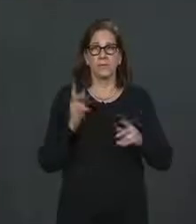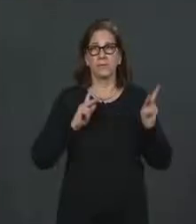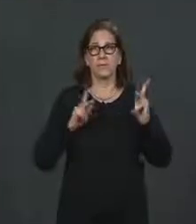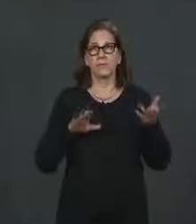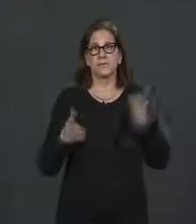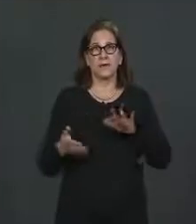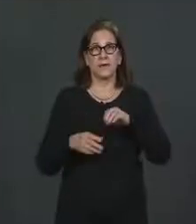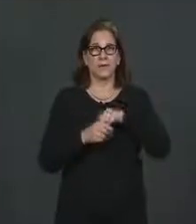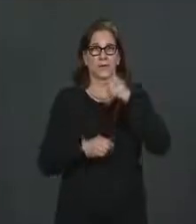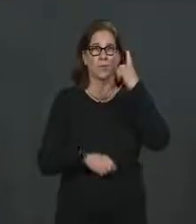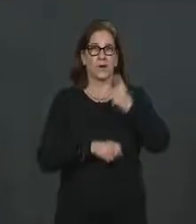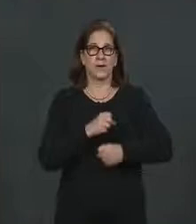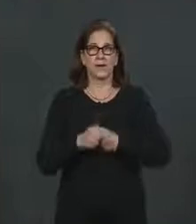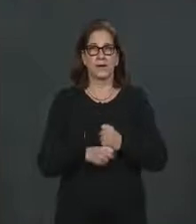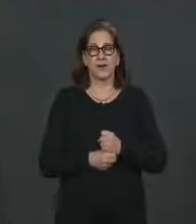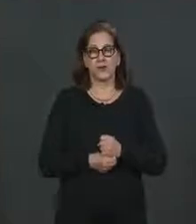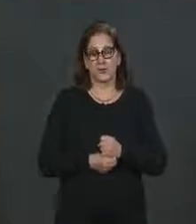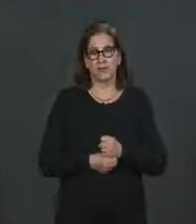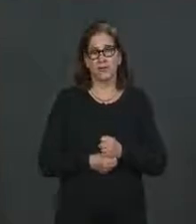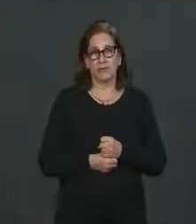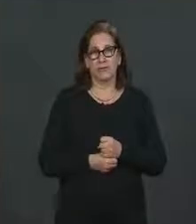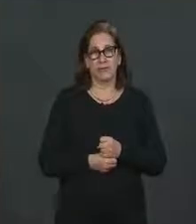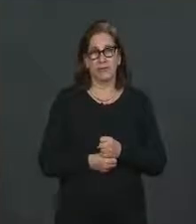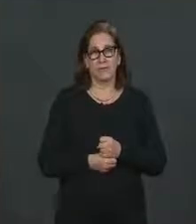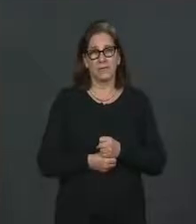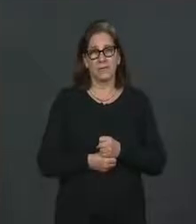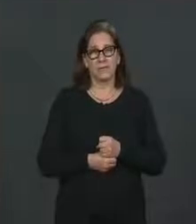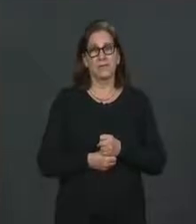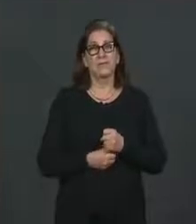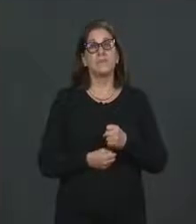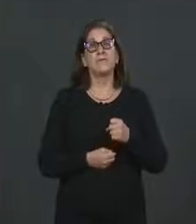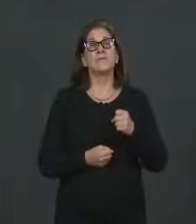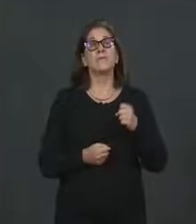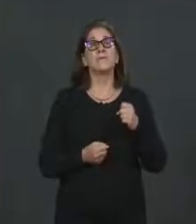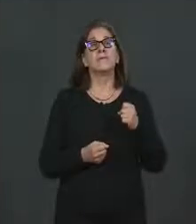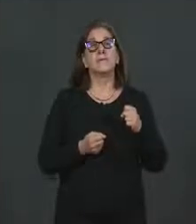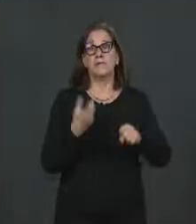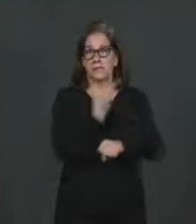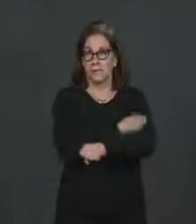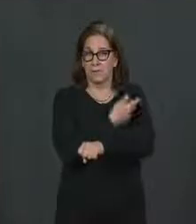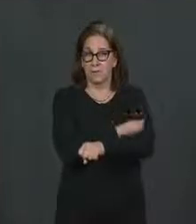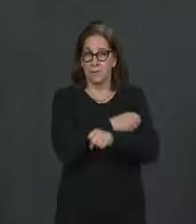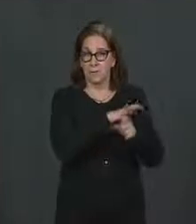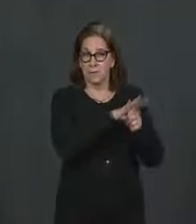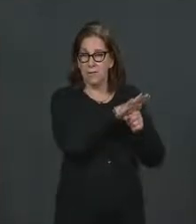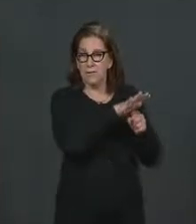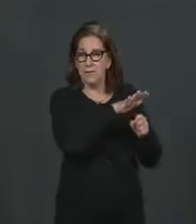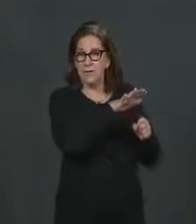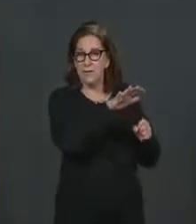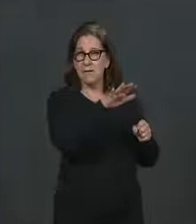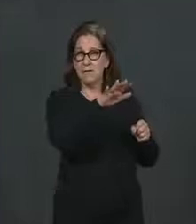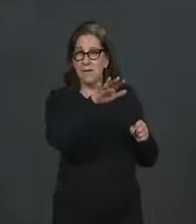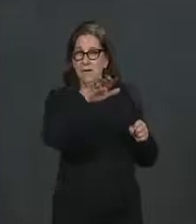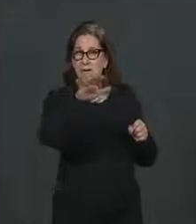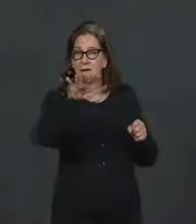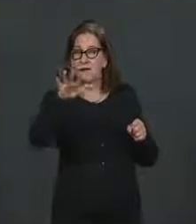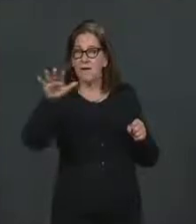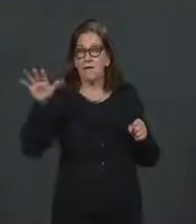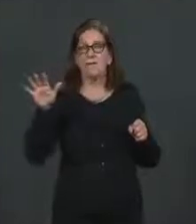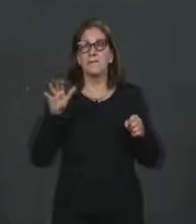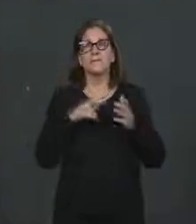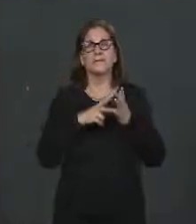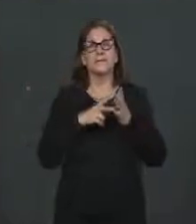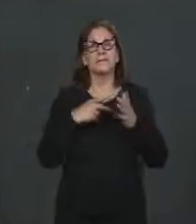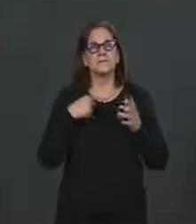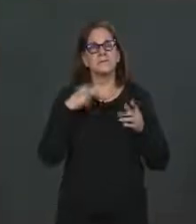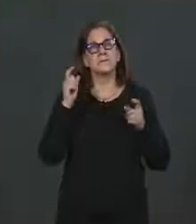Until this country is vaccinated, each of us has to do our part. We have an obligation, patriotic obligation. Wash